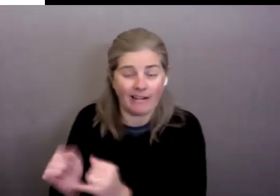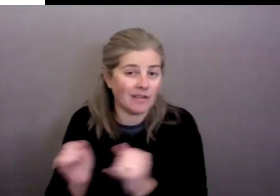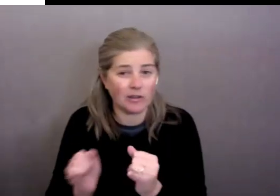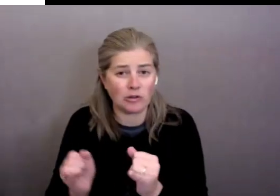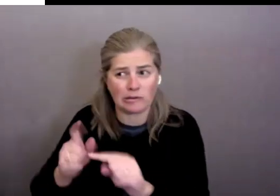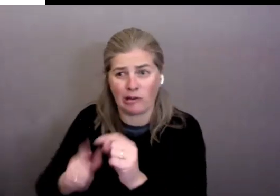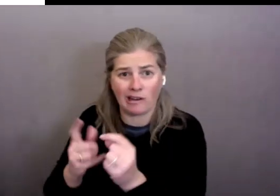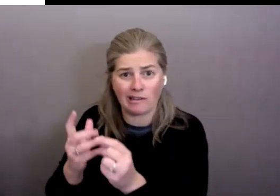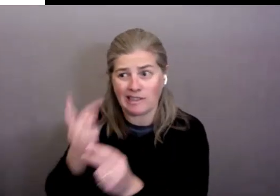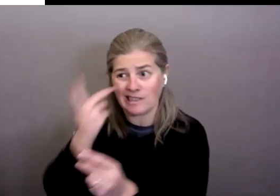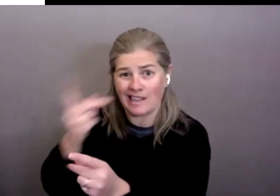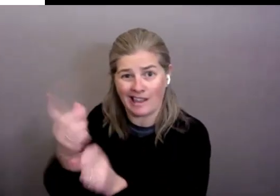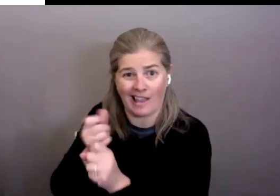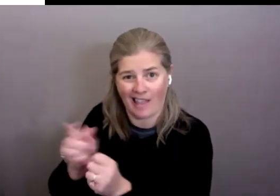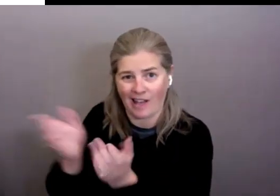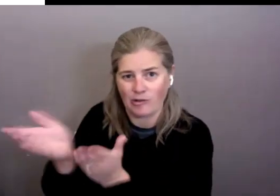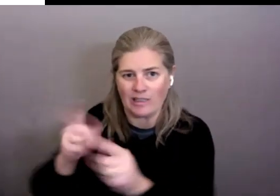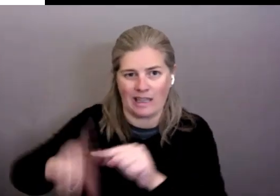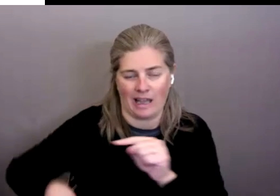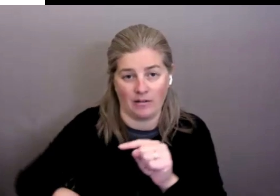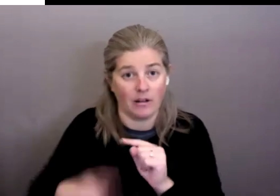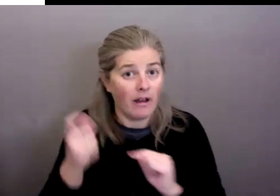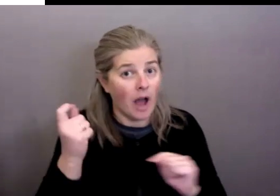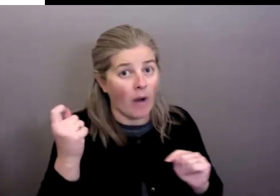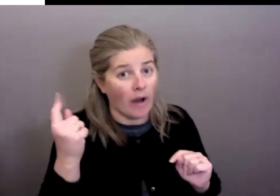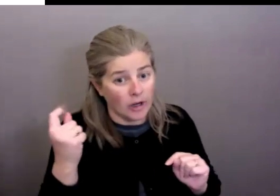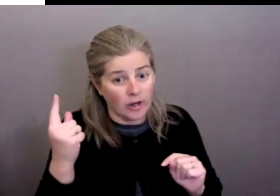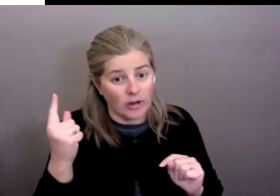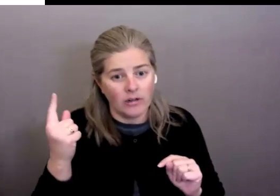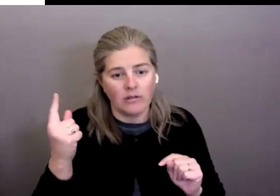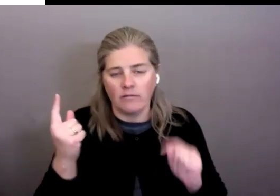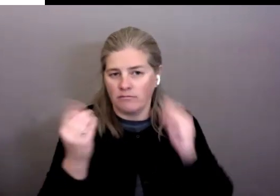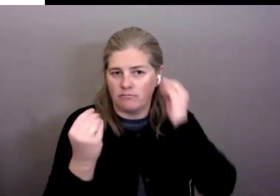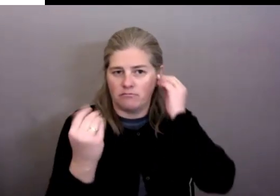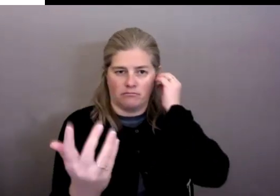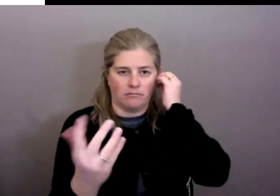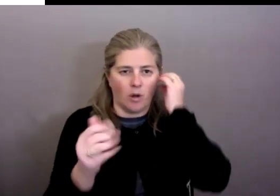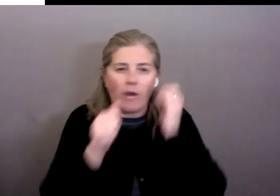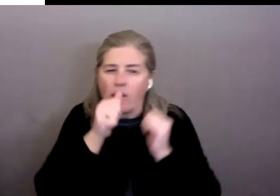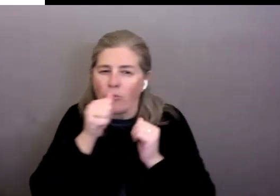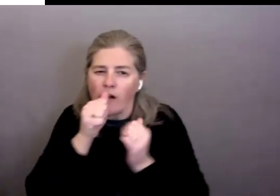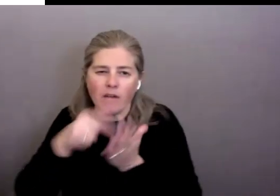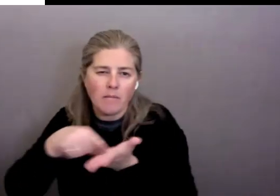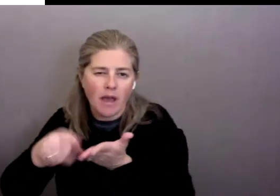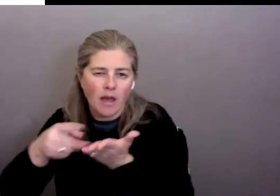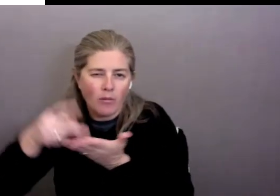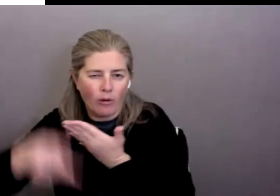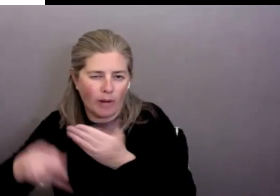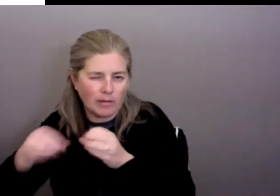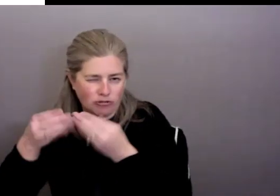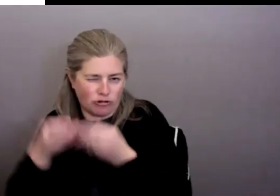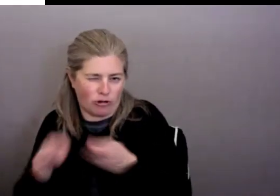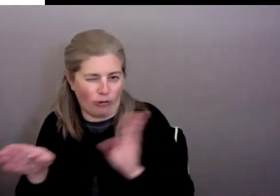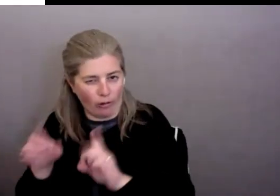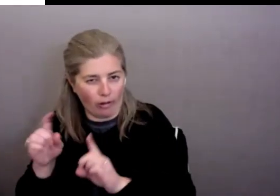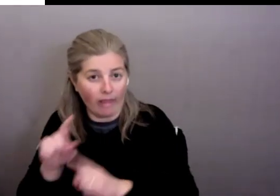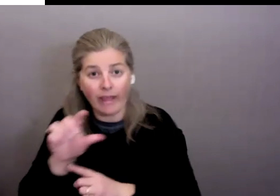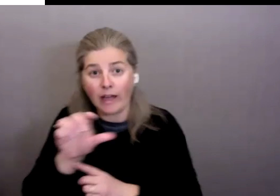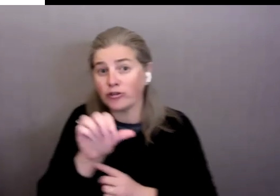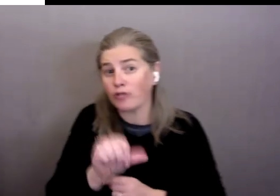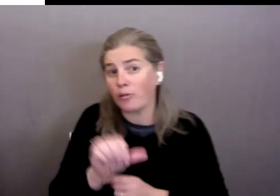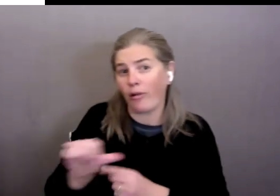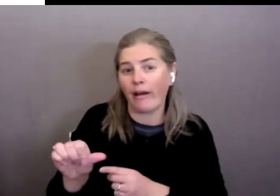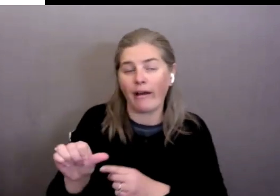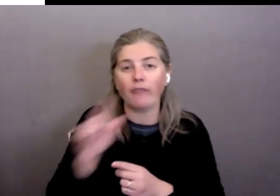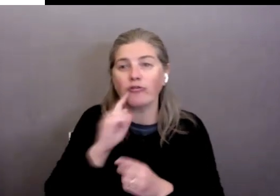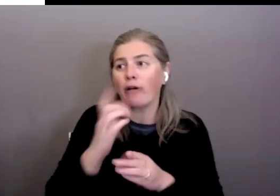to receive these services. However, just a note on private pay programs in general, the AAA only needs to seek